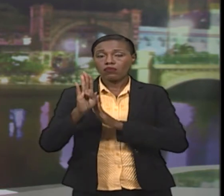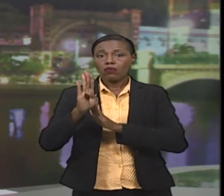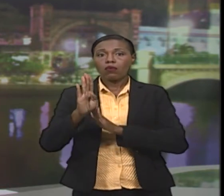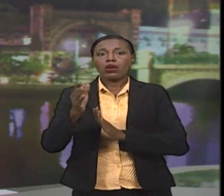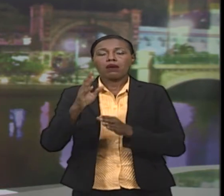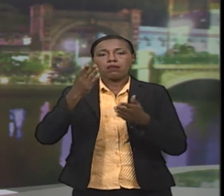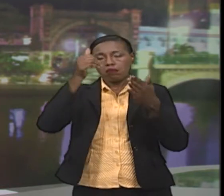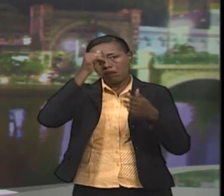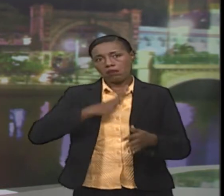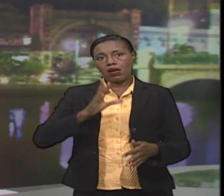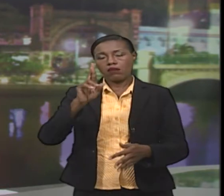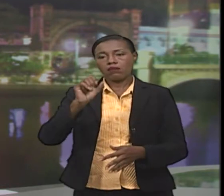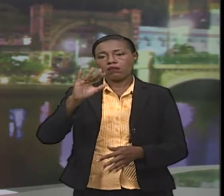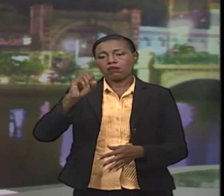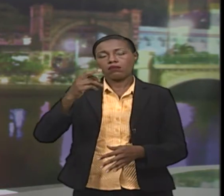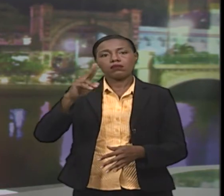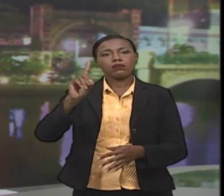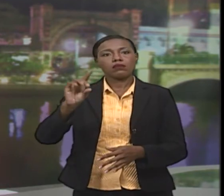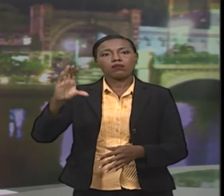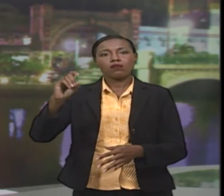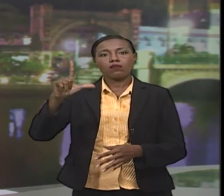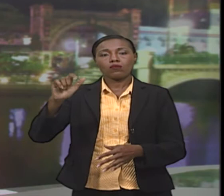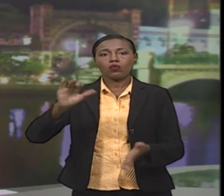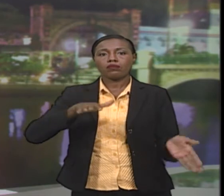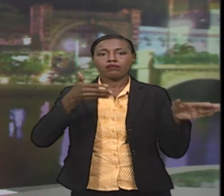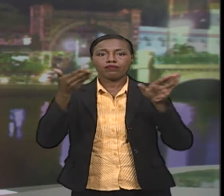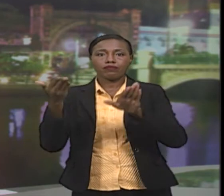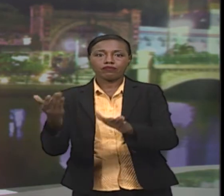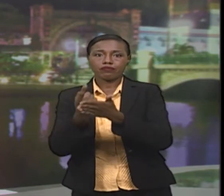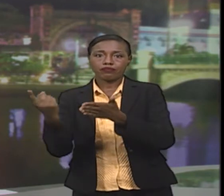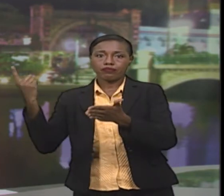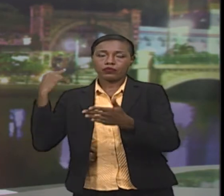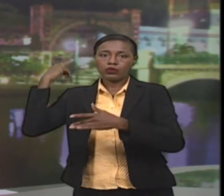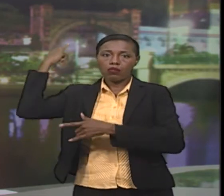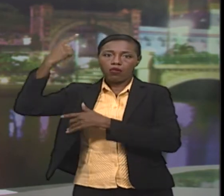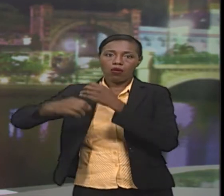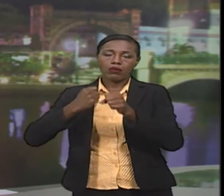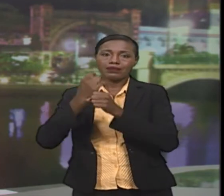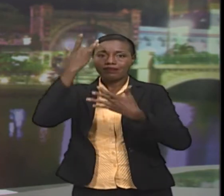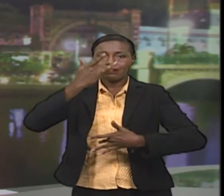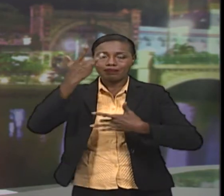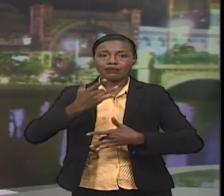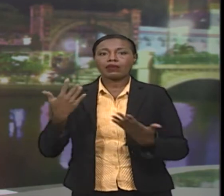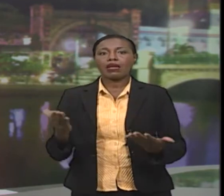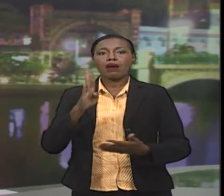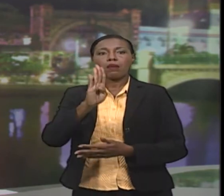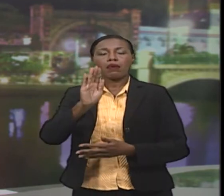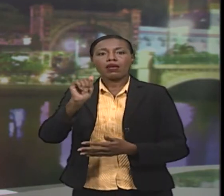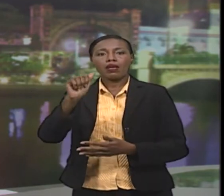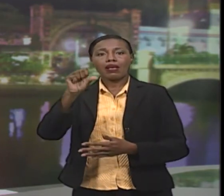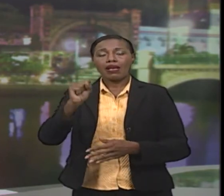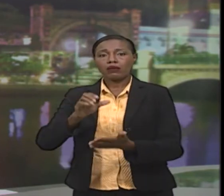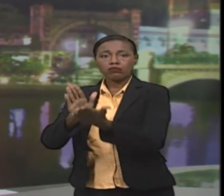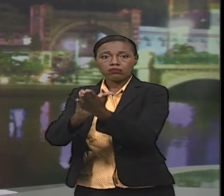Richard Cole passed away last week after a long illness. His contributions were recognized with the Barbados Agriculture